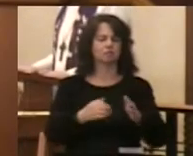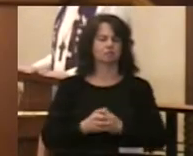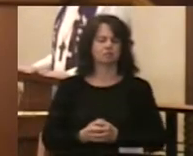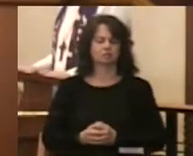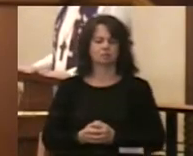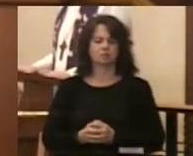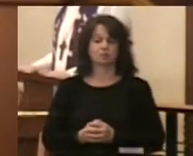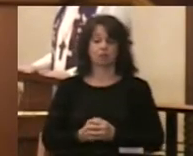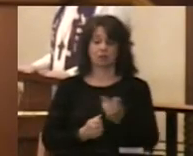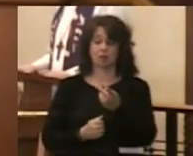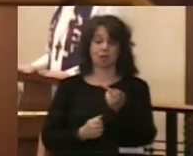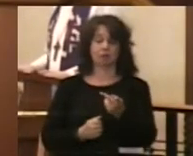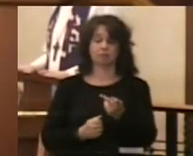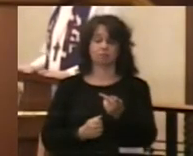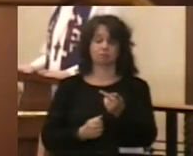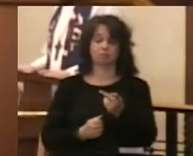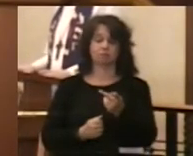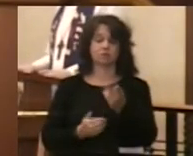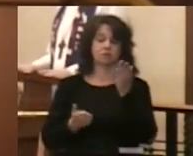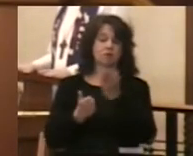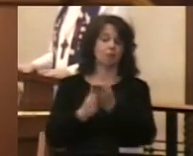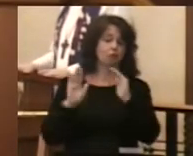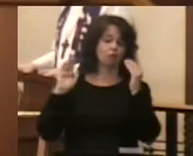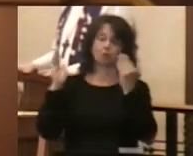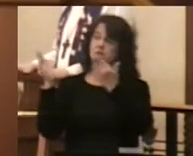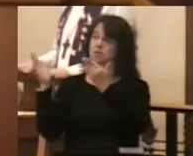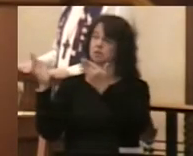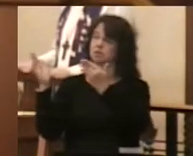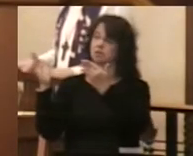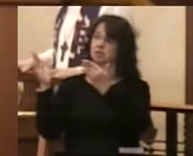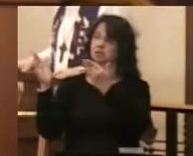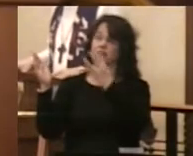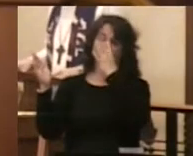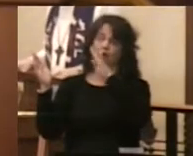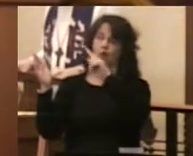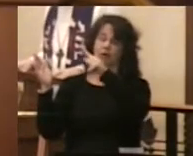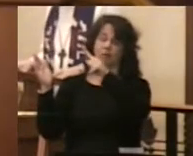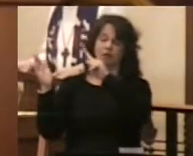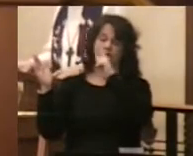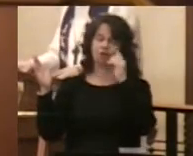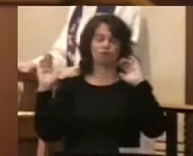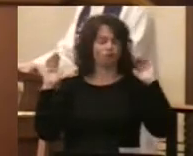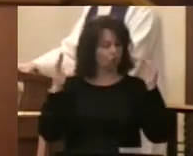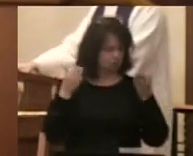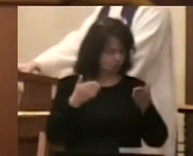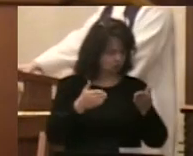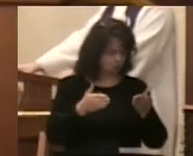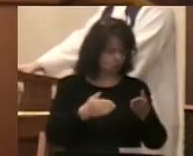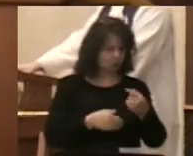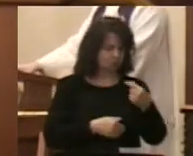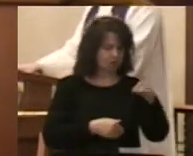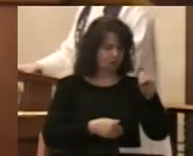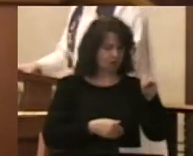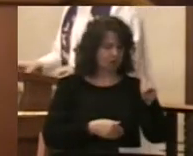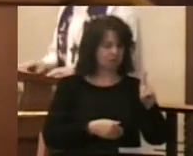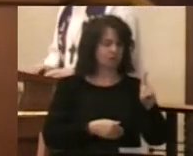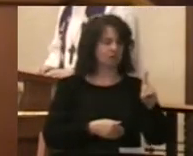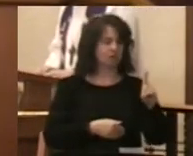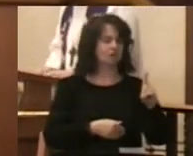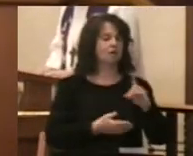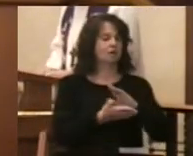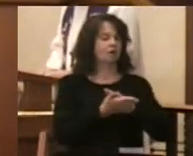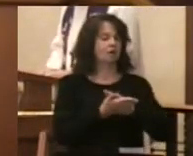they had turned from God, the Lord, to the gods of their neighbors, to the gods of vice and pleasure